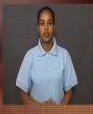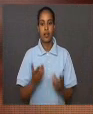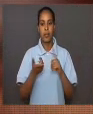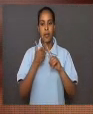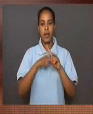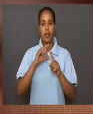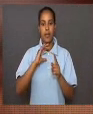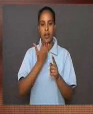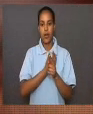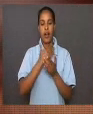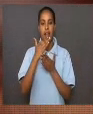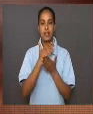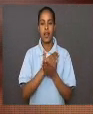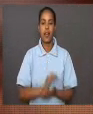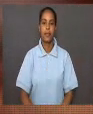let's get back to our lesson.